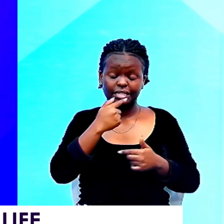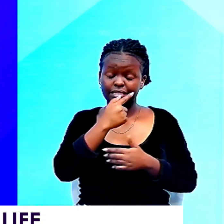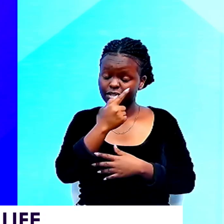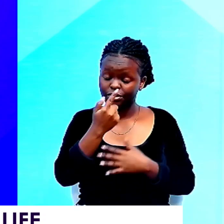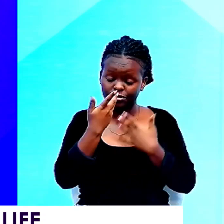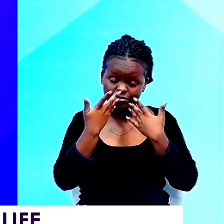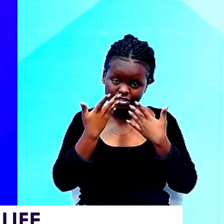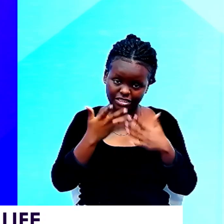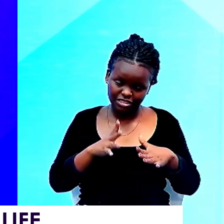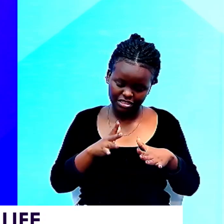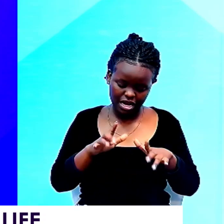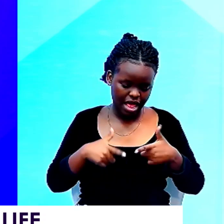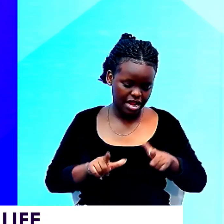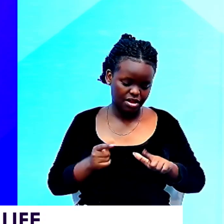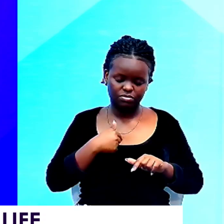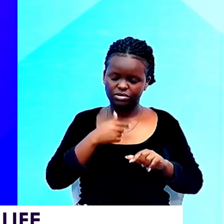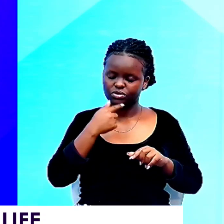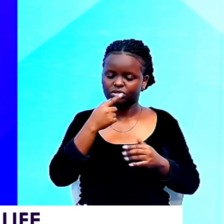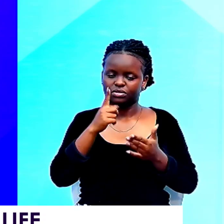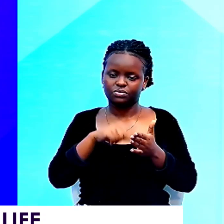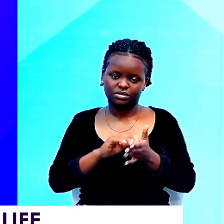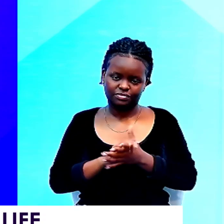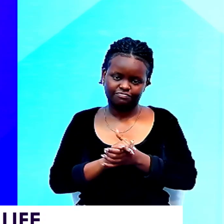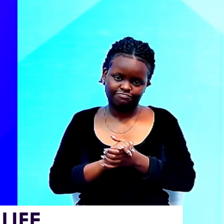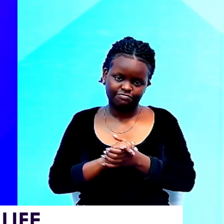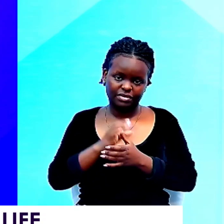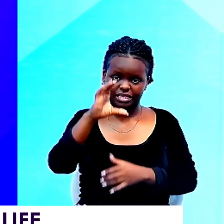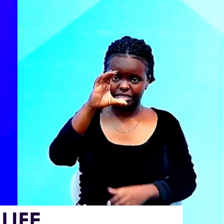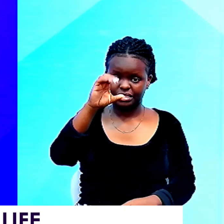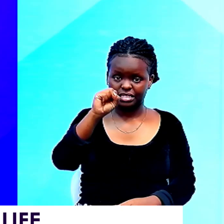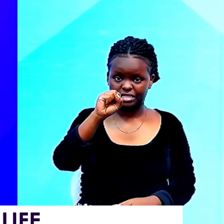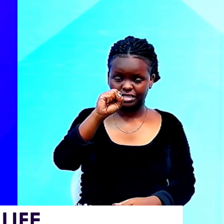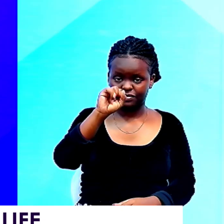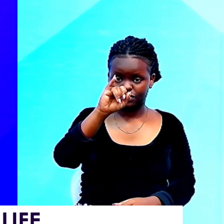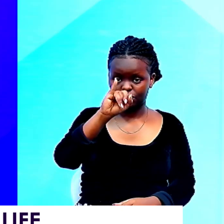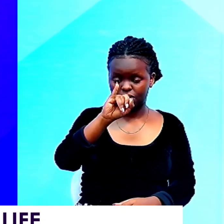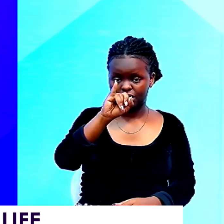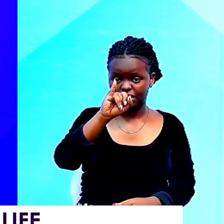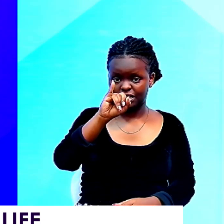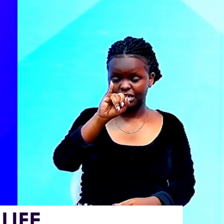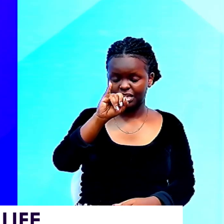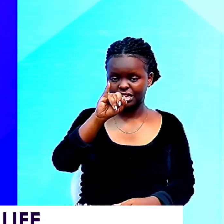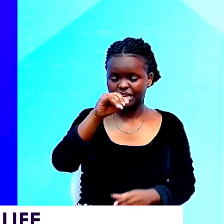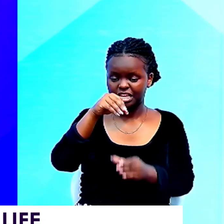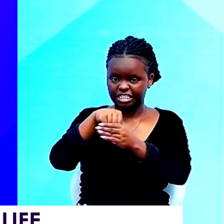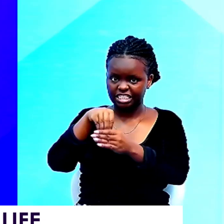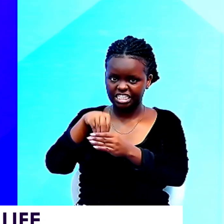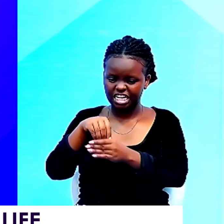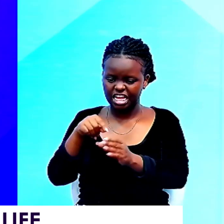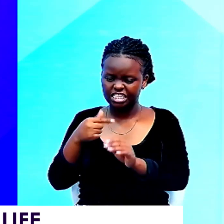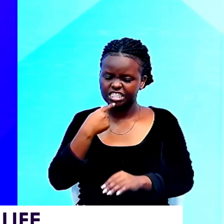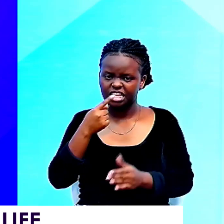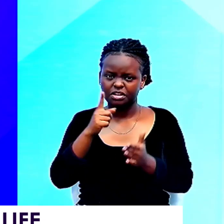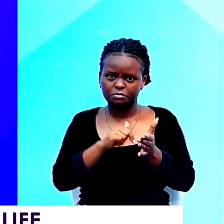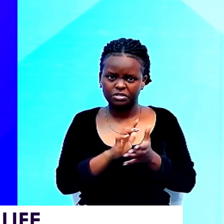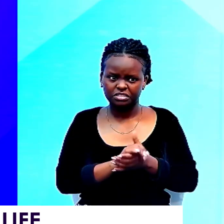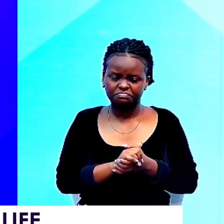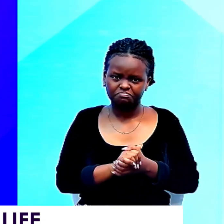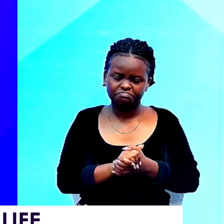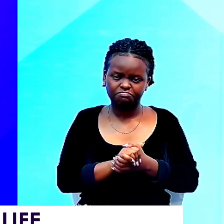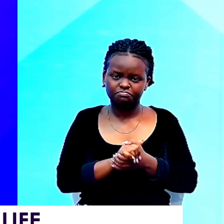like, allow me to also say, the CS for Interior, coming out and saying that